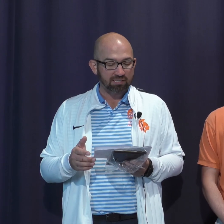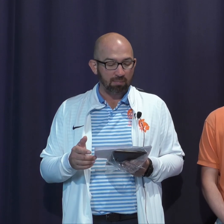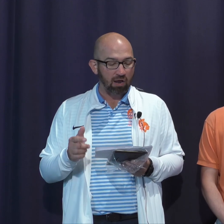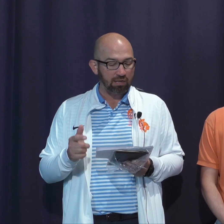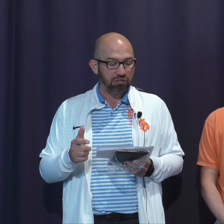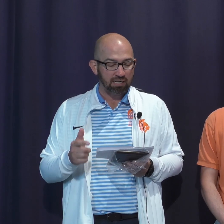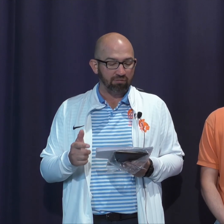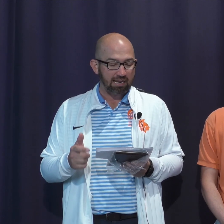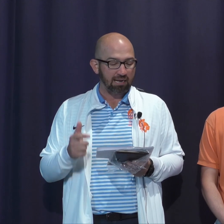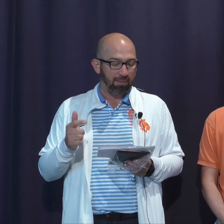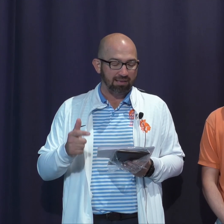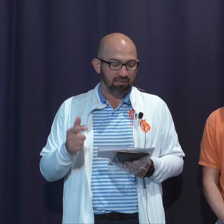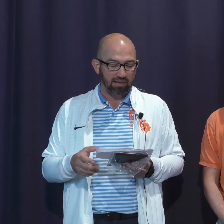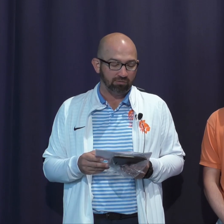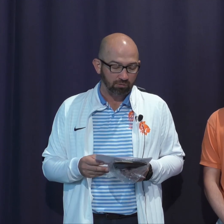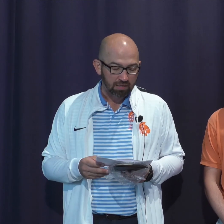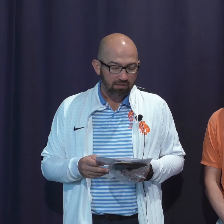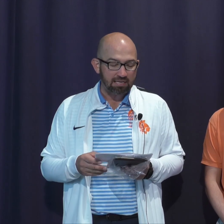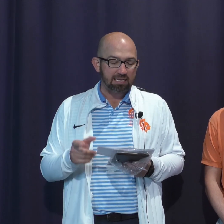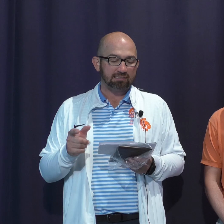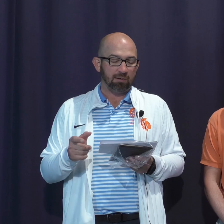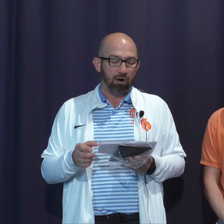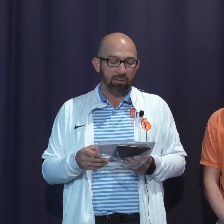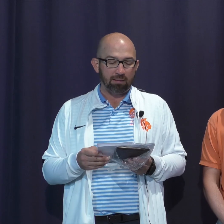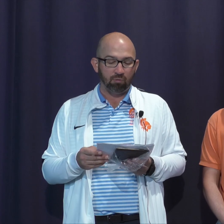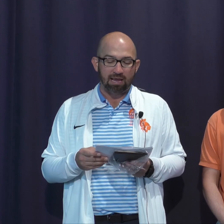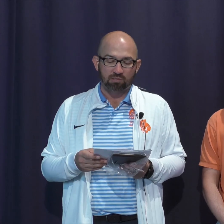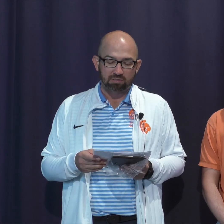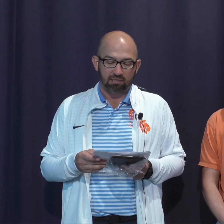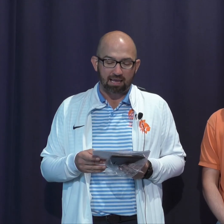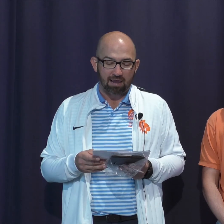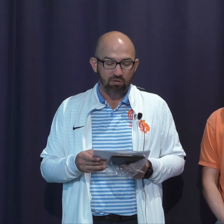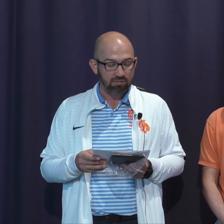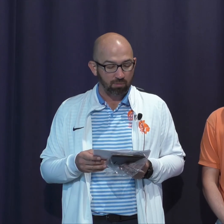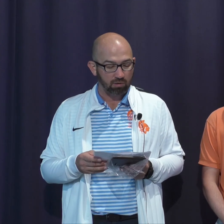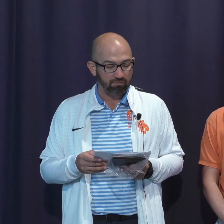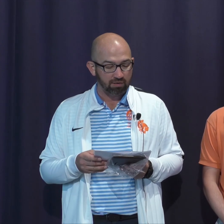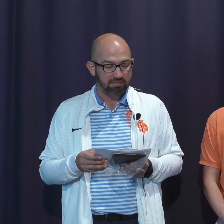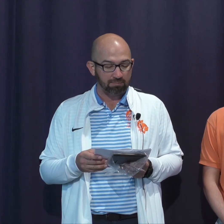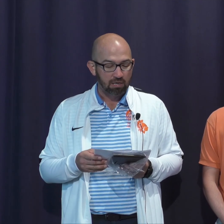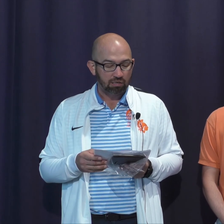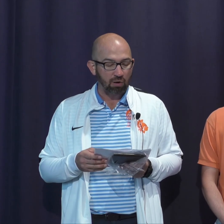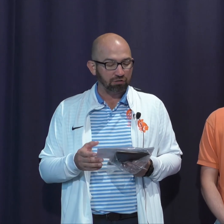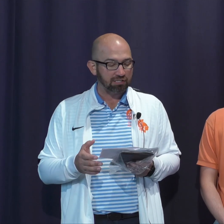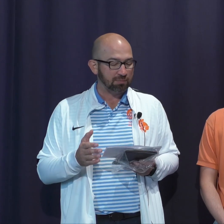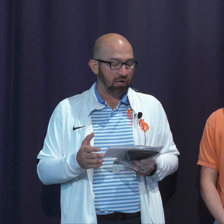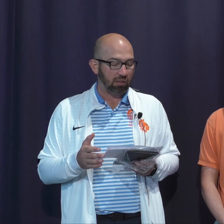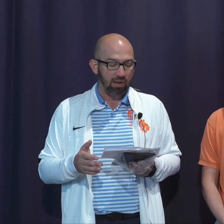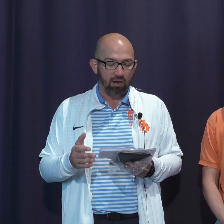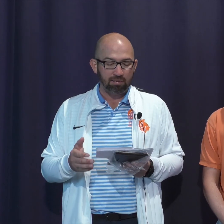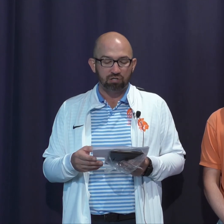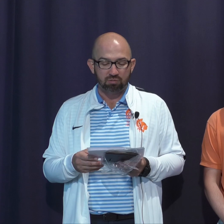job with a smile each and every day in a positive attitude the ESC department and Boone High School was lucky to have you as a part of their team congratulations